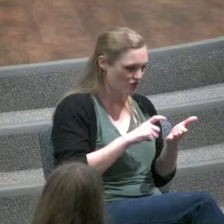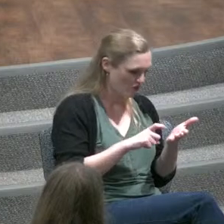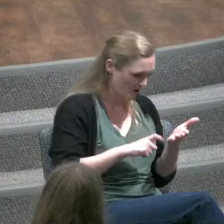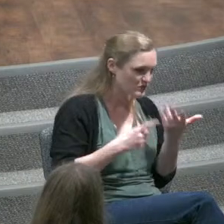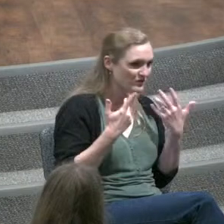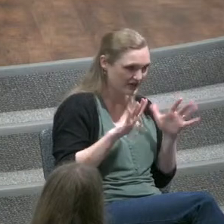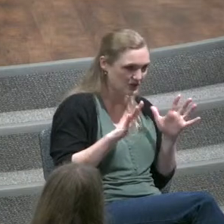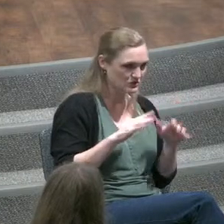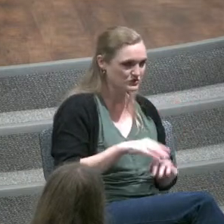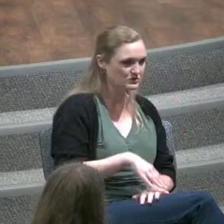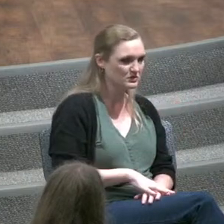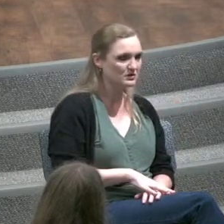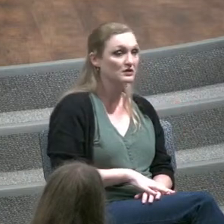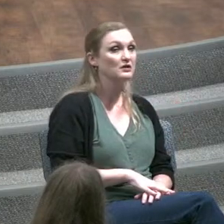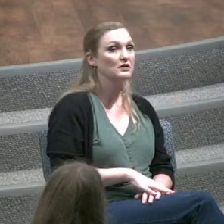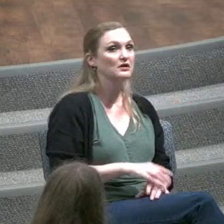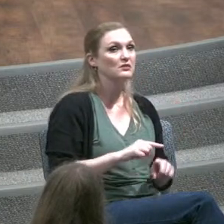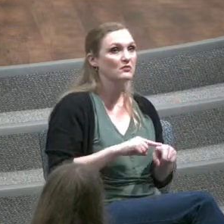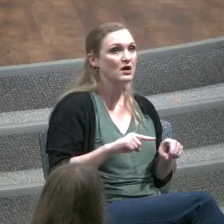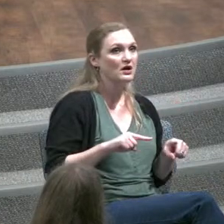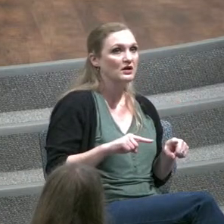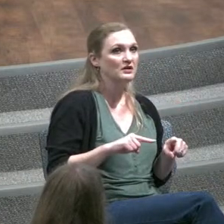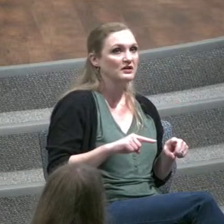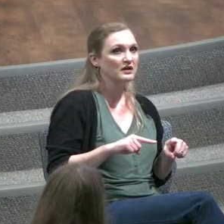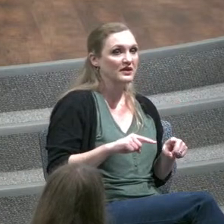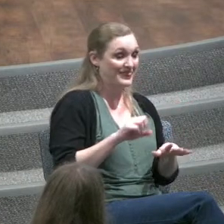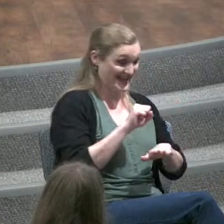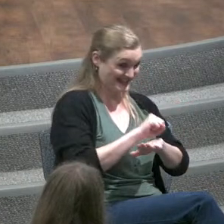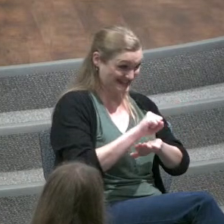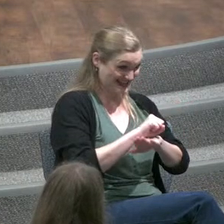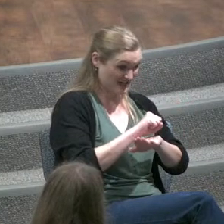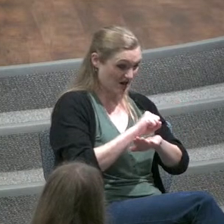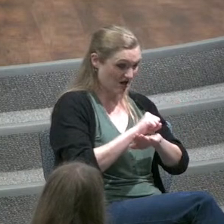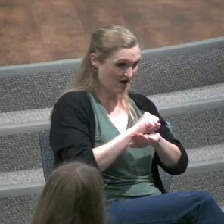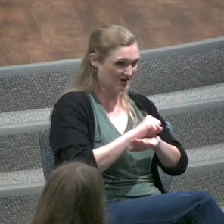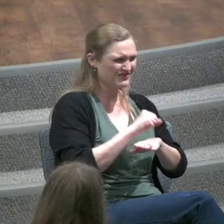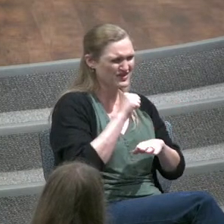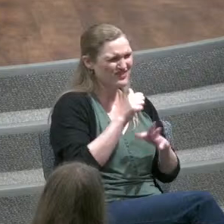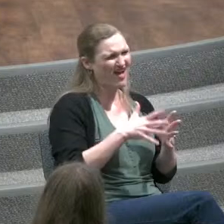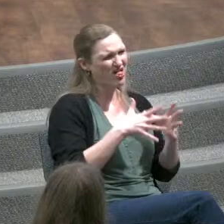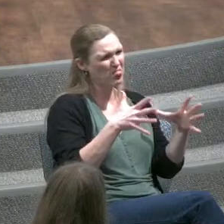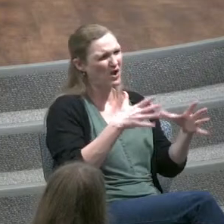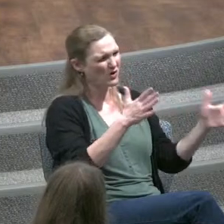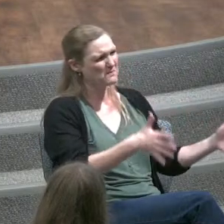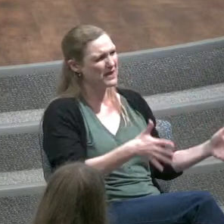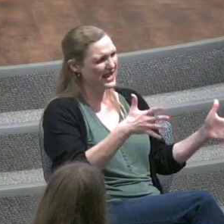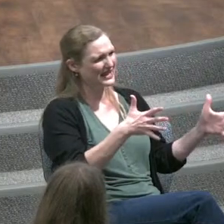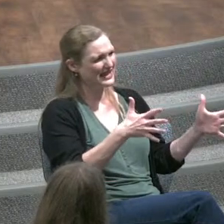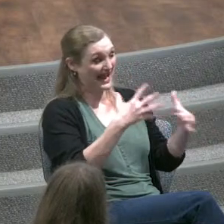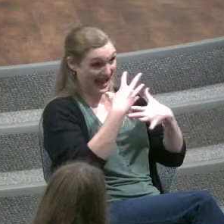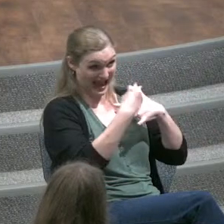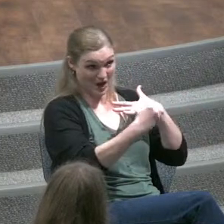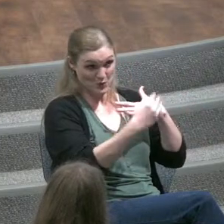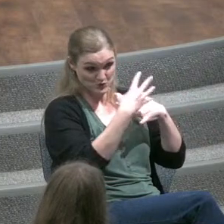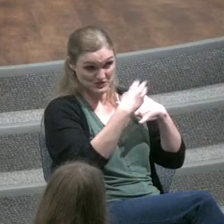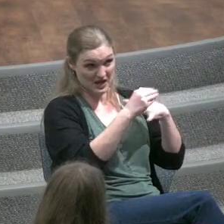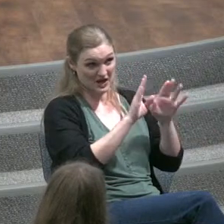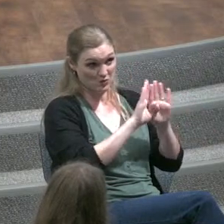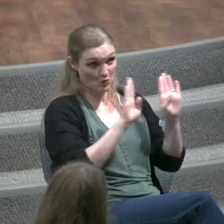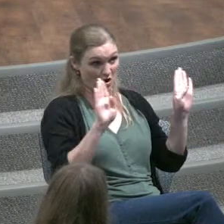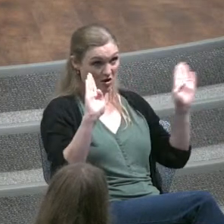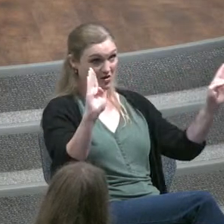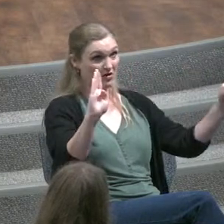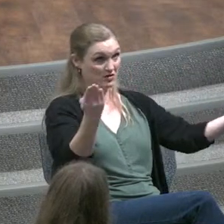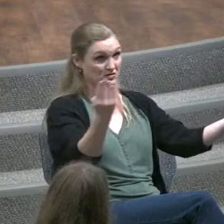completed. But this, a synagogue where there's not a lot remaining as far as the outside walls.